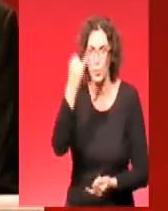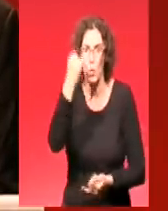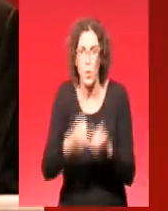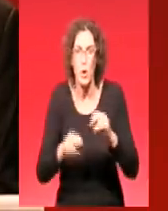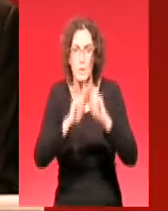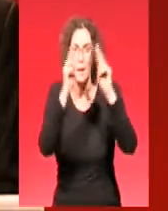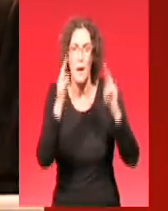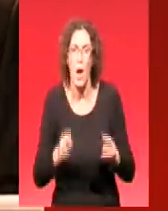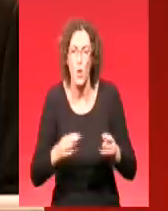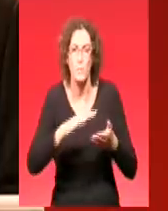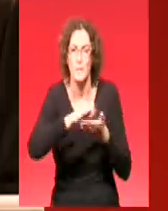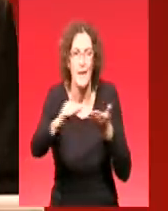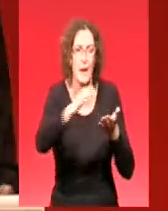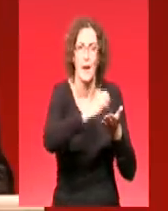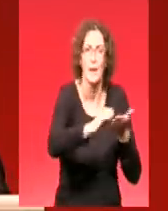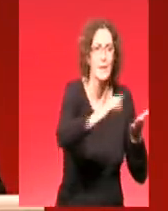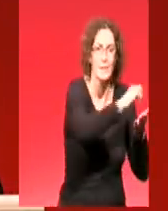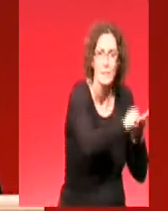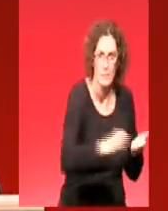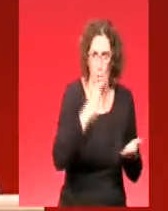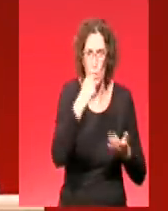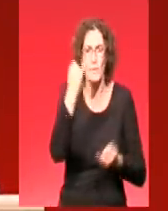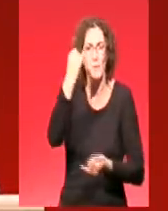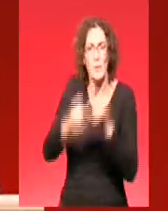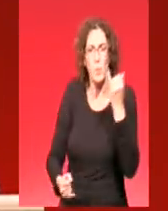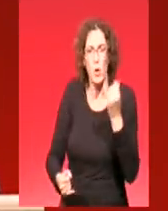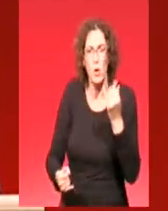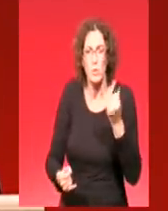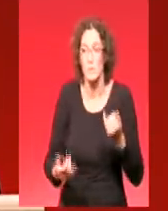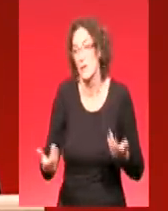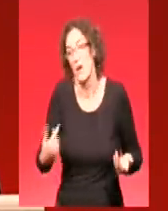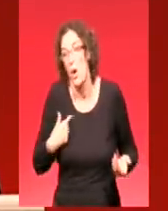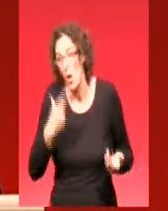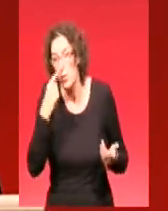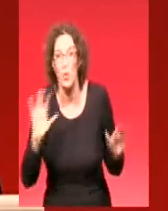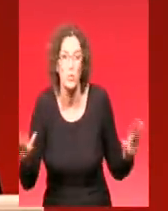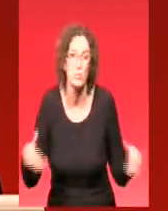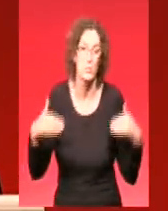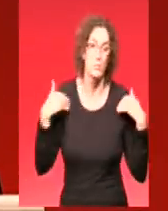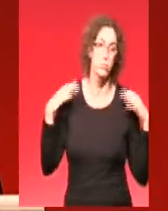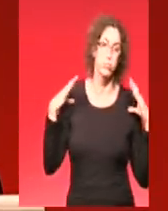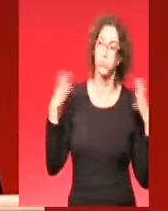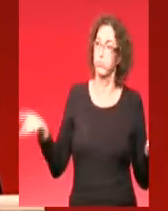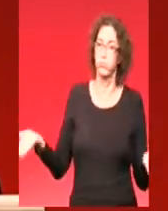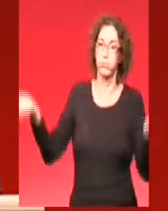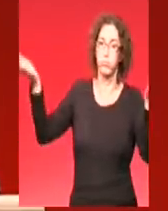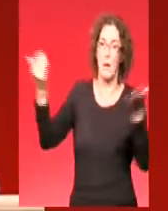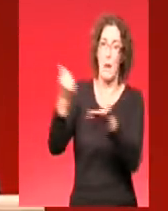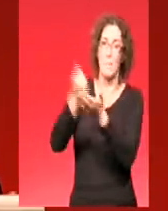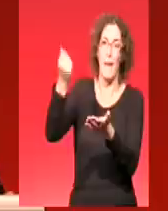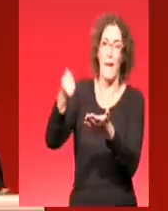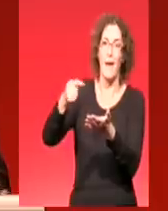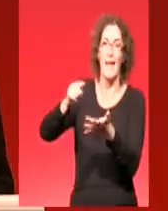but higher. Of course, there was another choice. We could have sat back and done nothing, letting people sink or